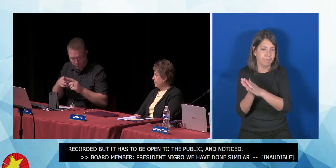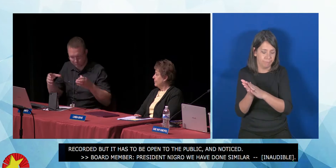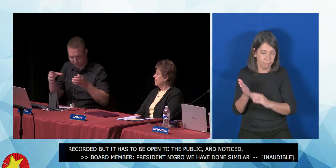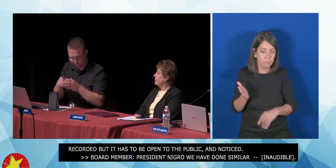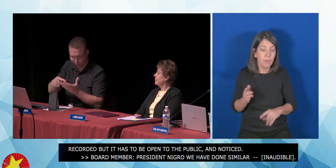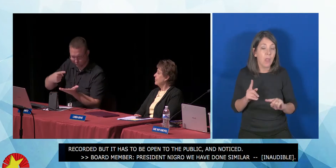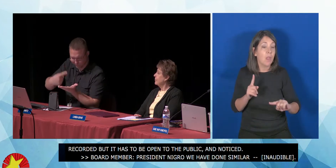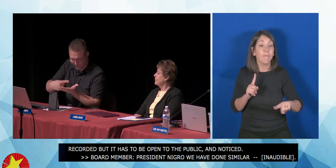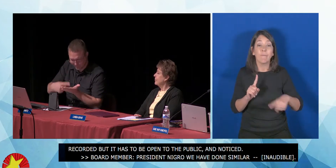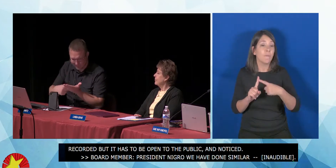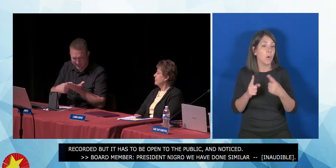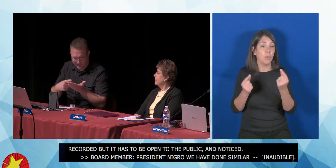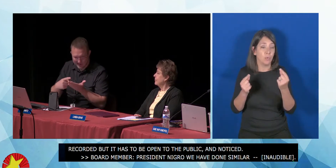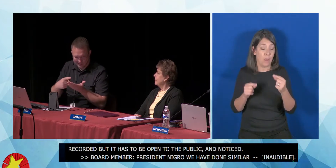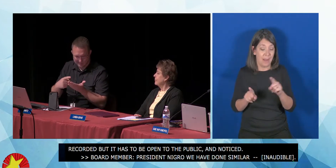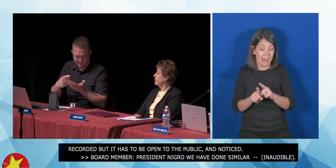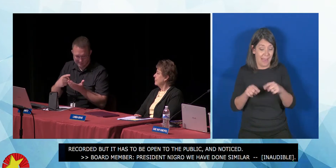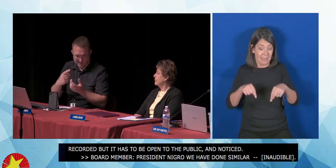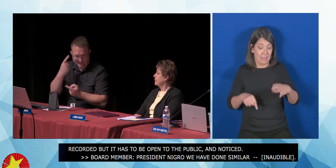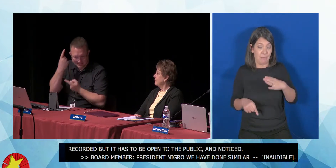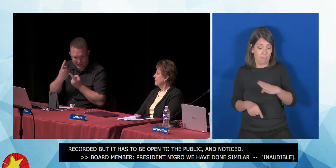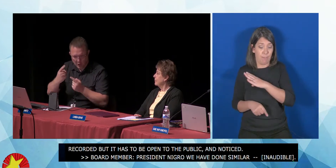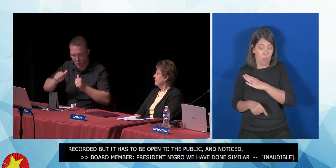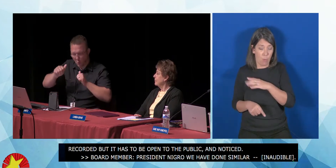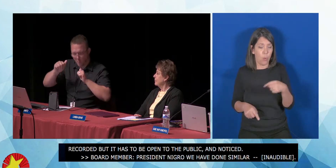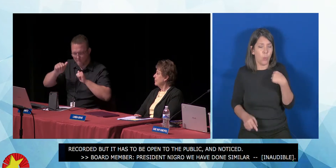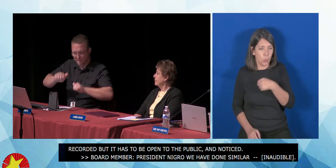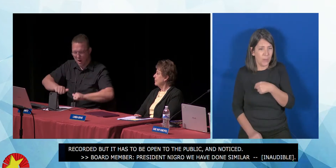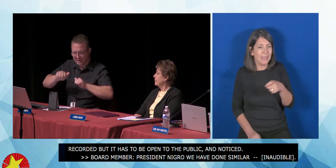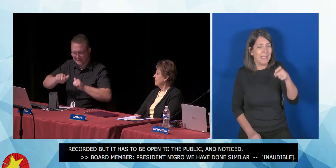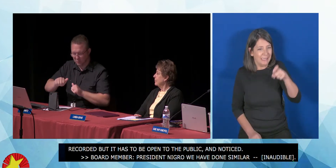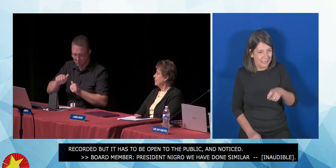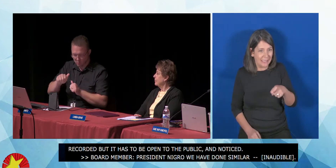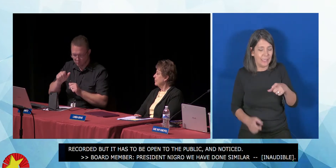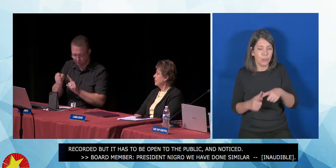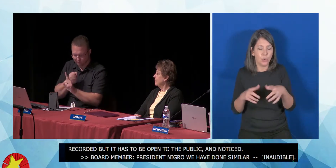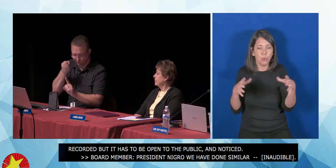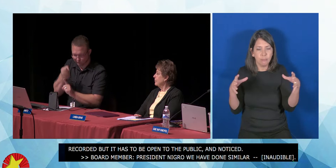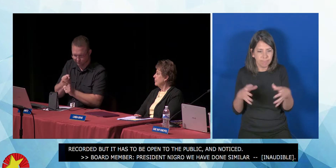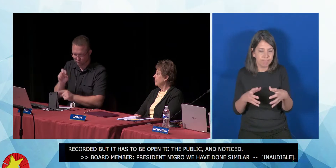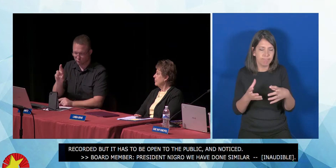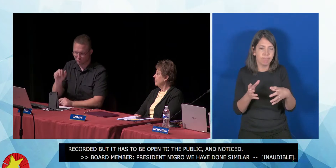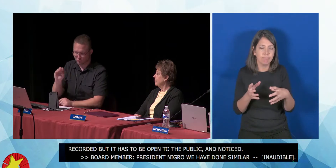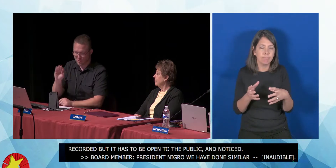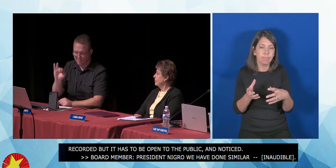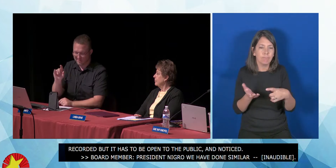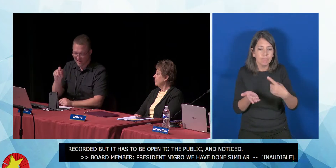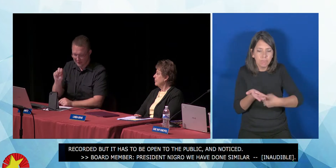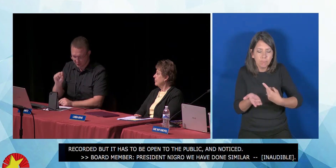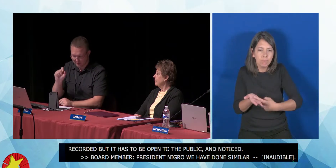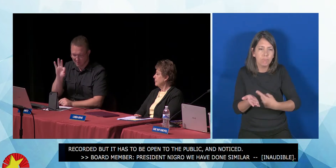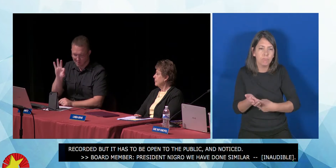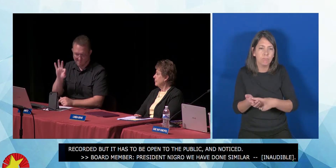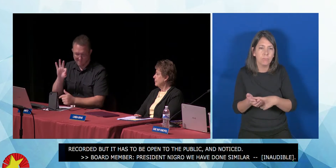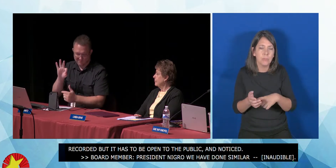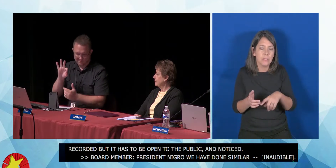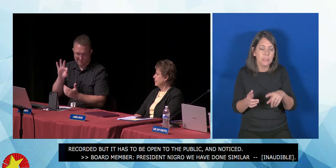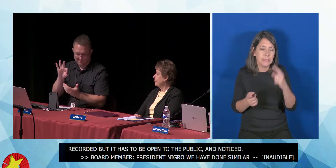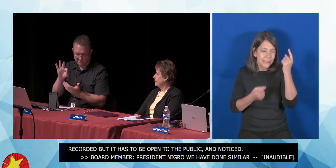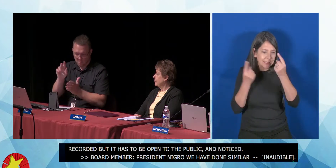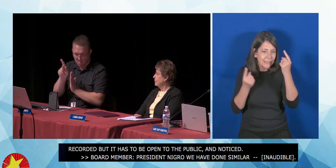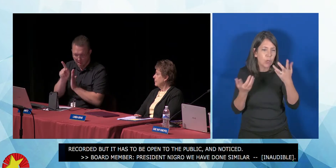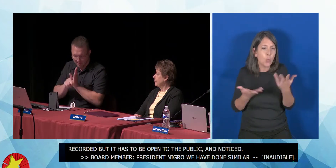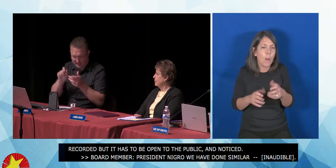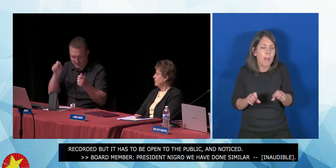First, I think as a board, we do need to get together and consider possible